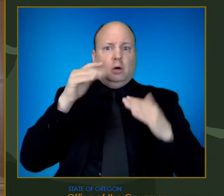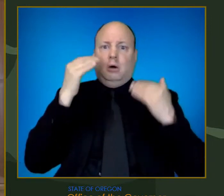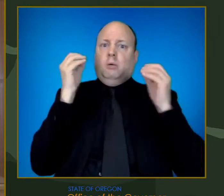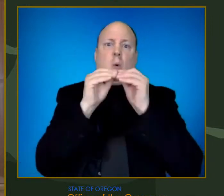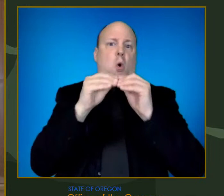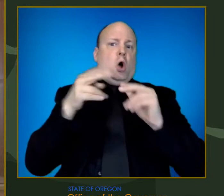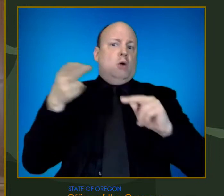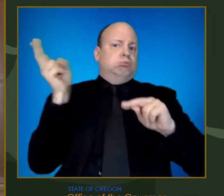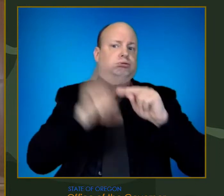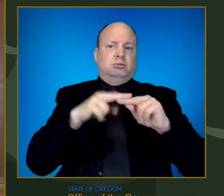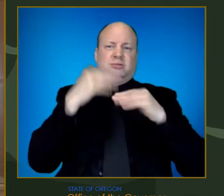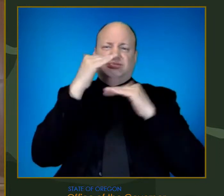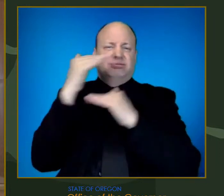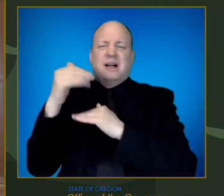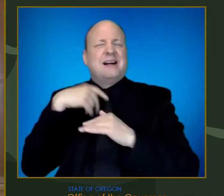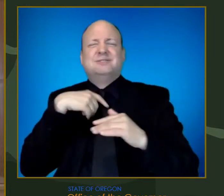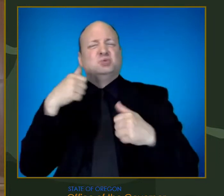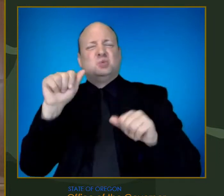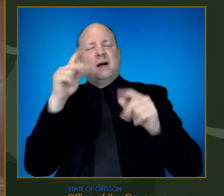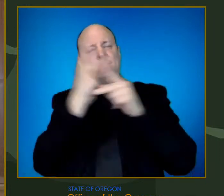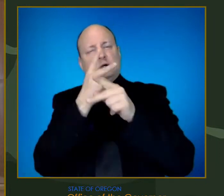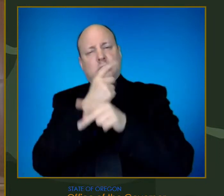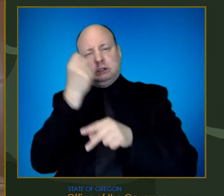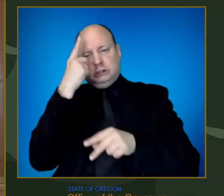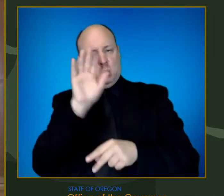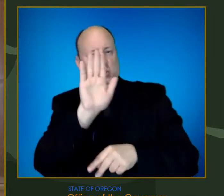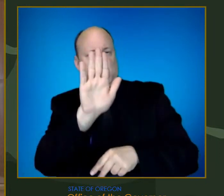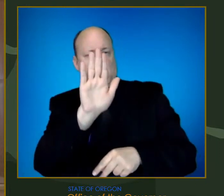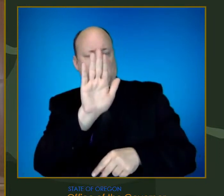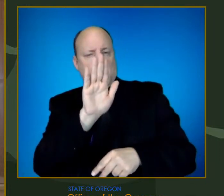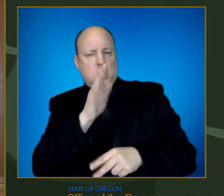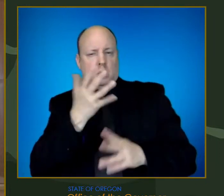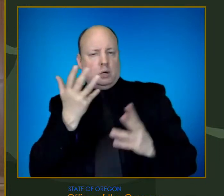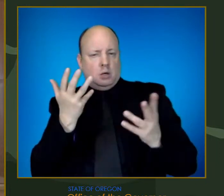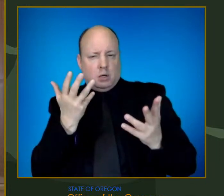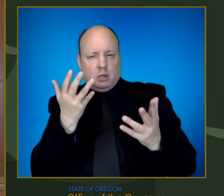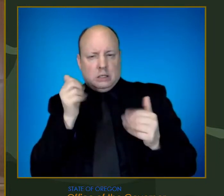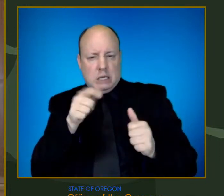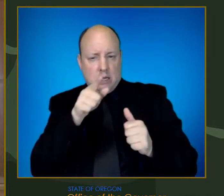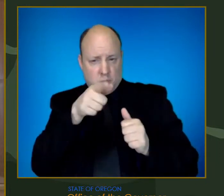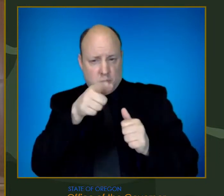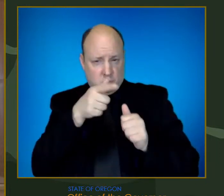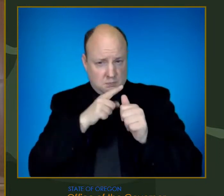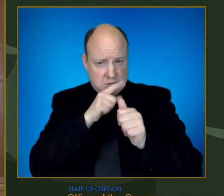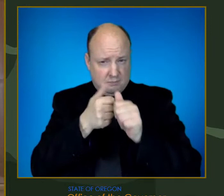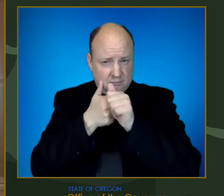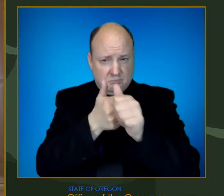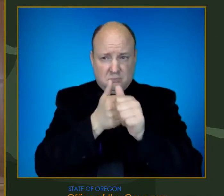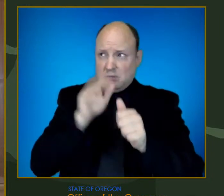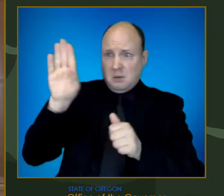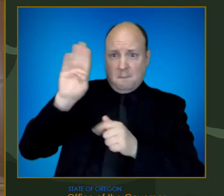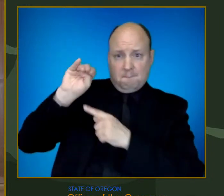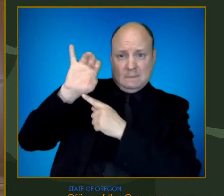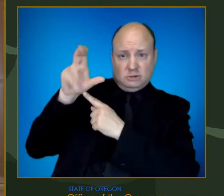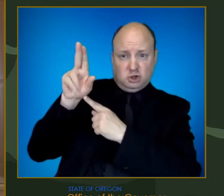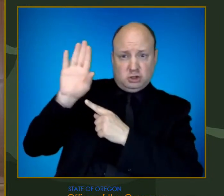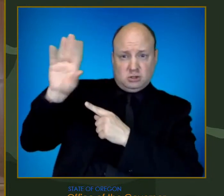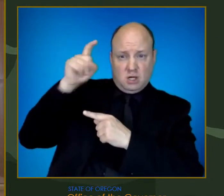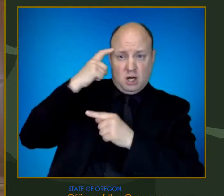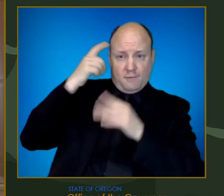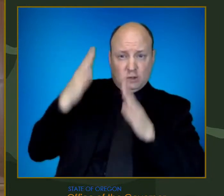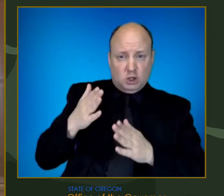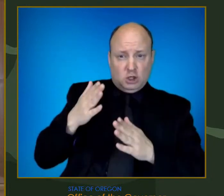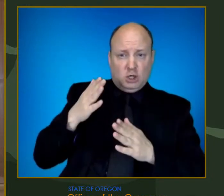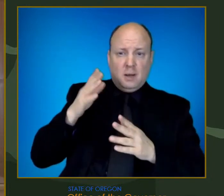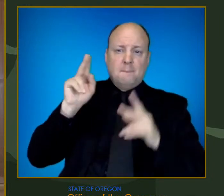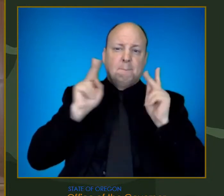the lines of what Gretchen Whitmer in Michigan is doing, that she doesn't think that people will listen to more restrictions? Or is